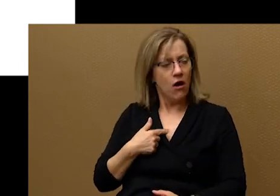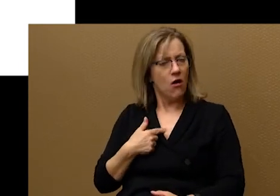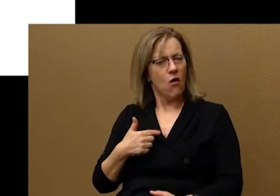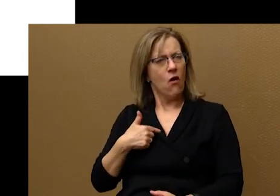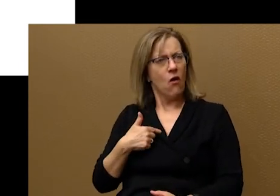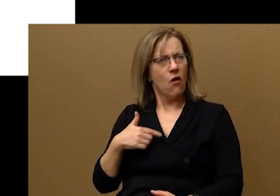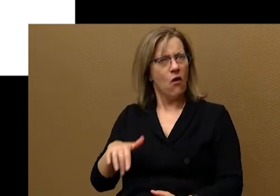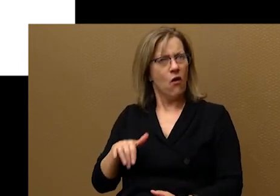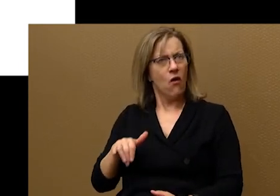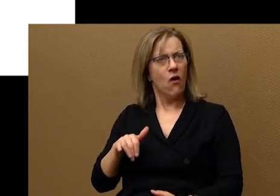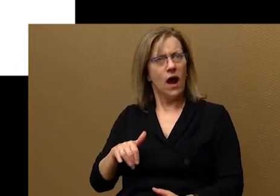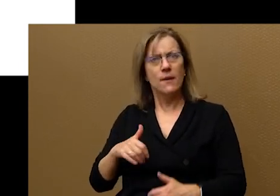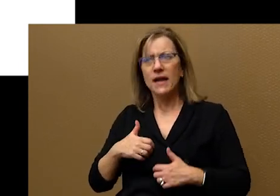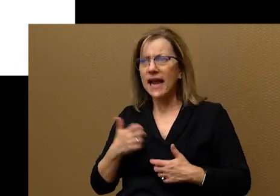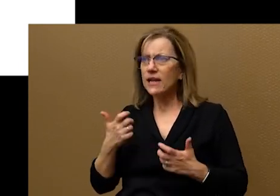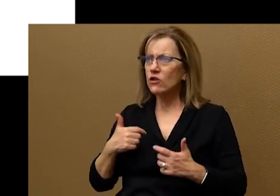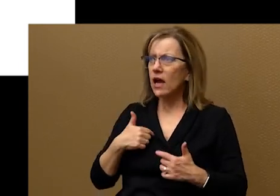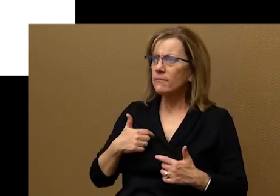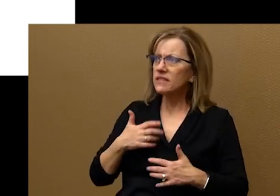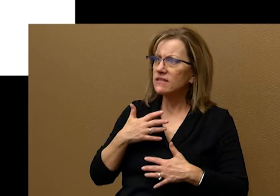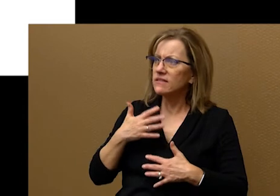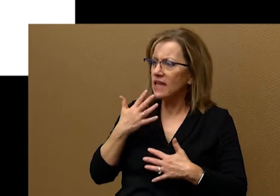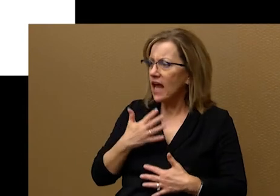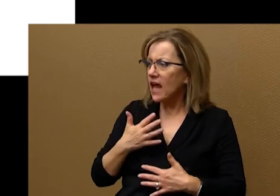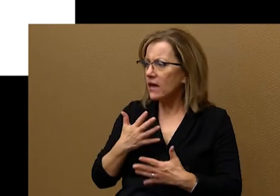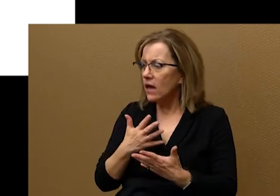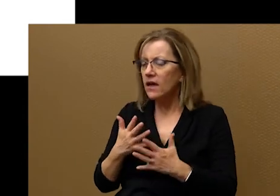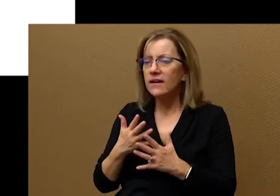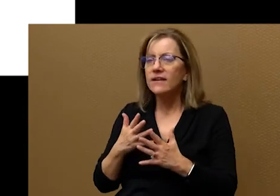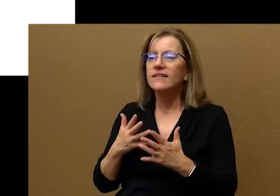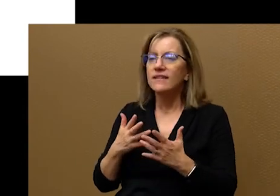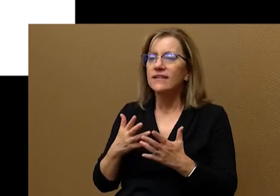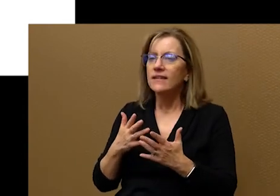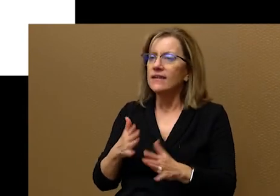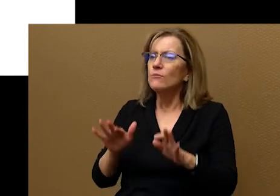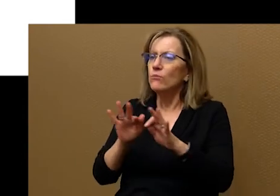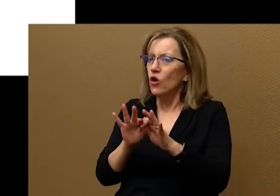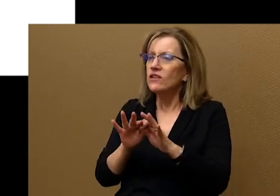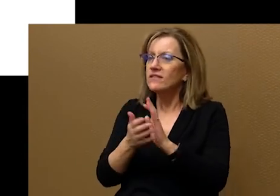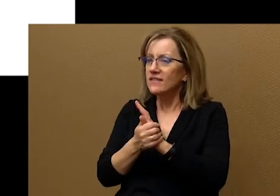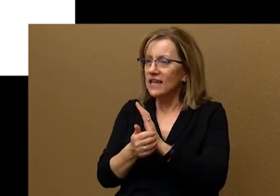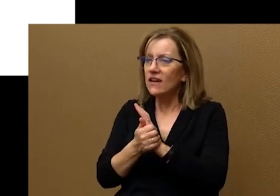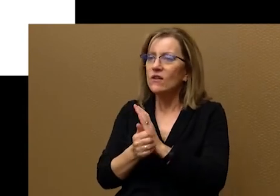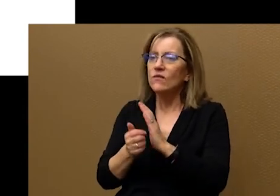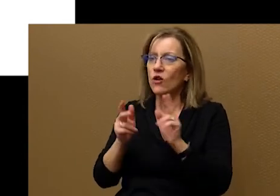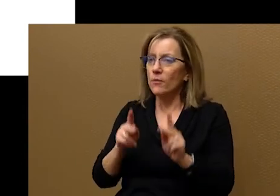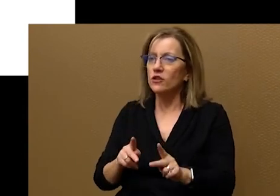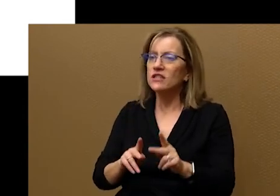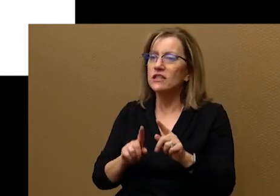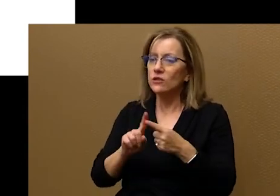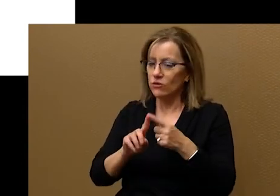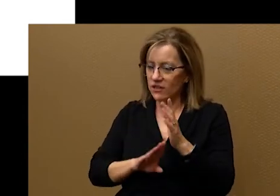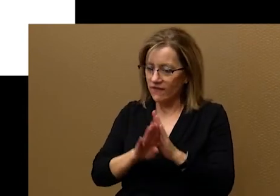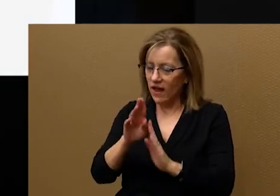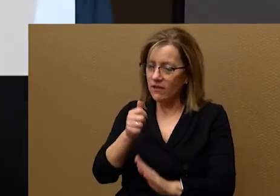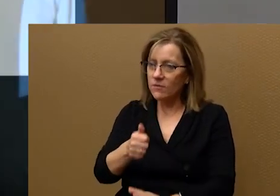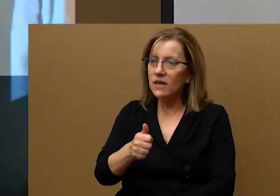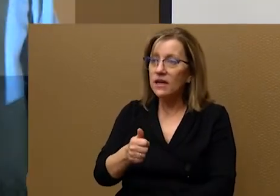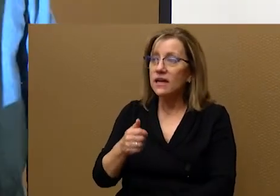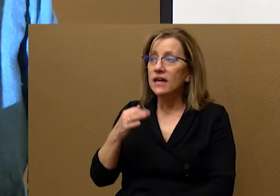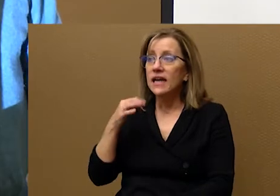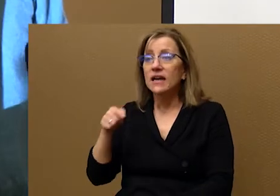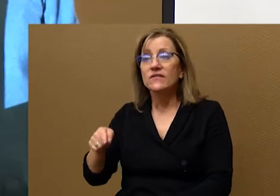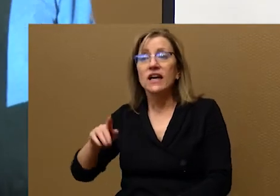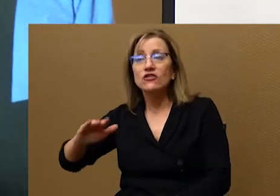feel sad. Oh, we're having a conflict. That's a really important set of skills for you to develop. If this child has impaired